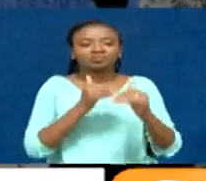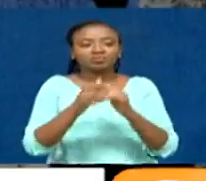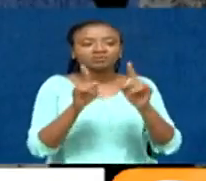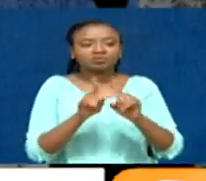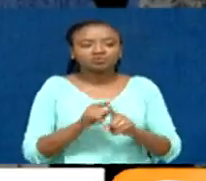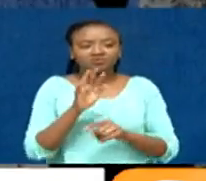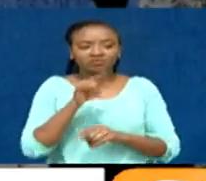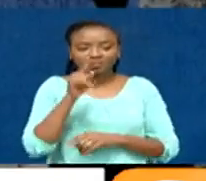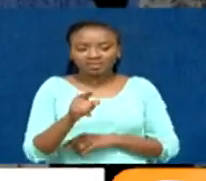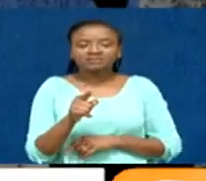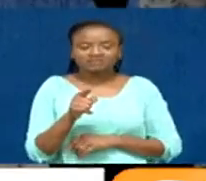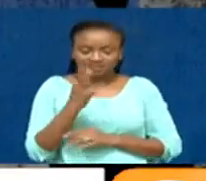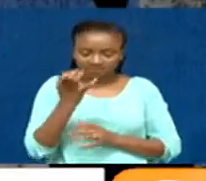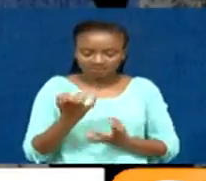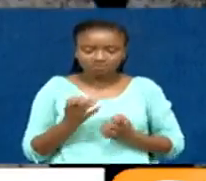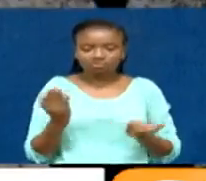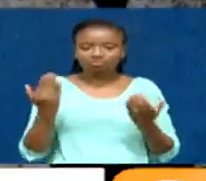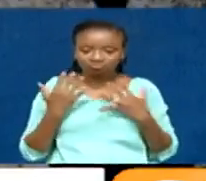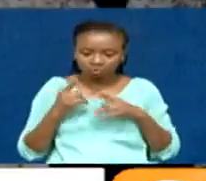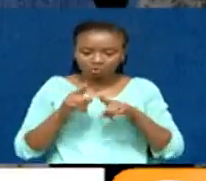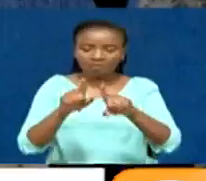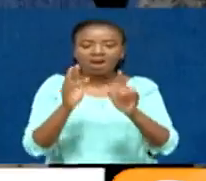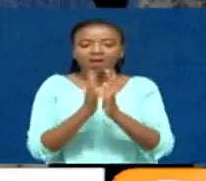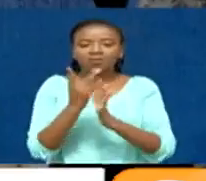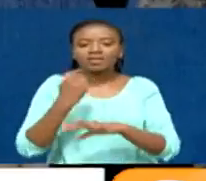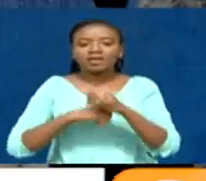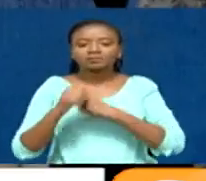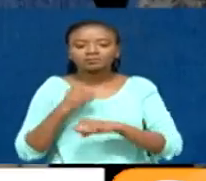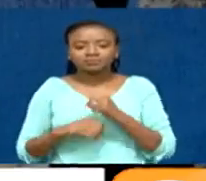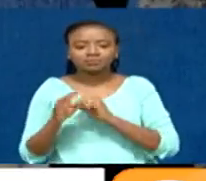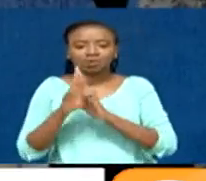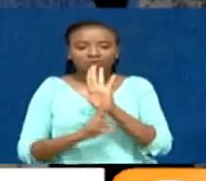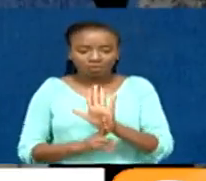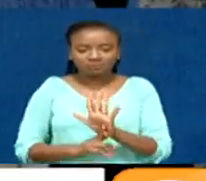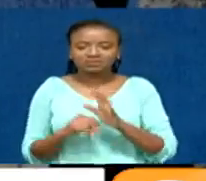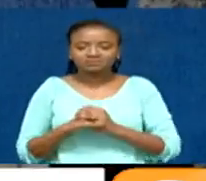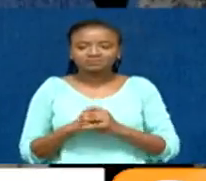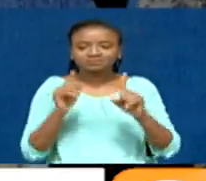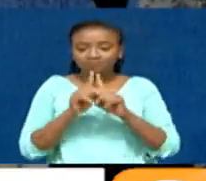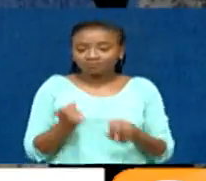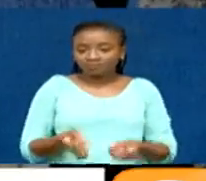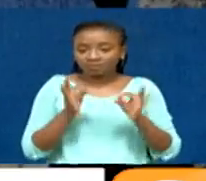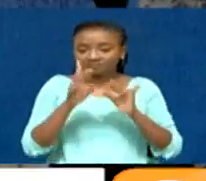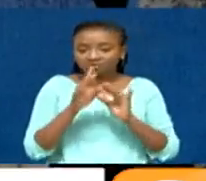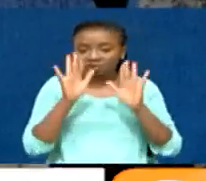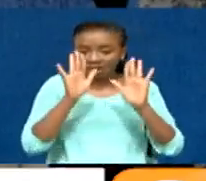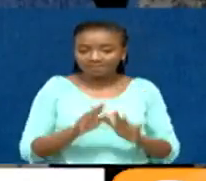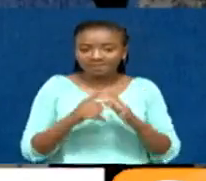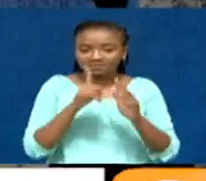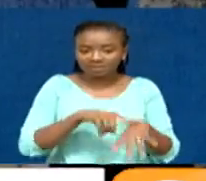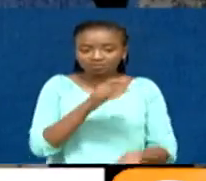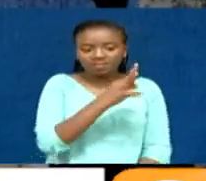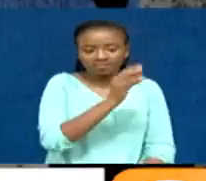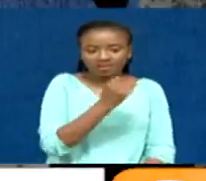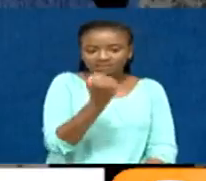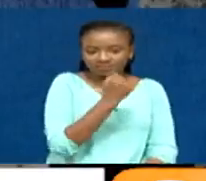of conduct will be applied against contestants. The election will be on the 9th of August, with official election campaign set for between